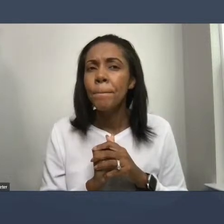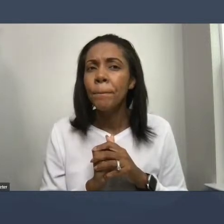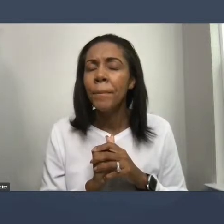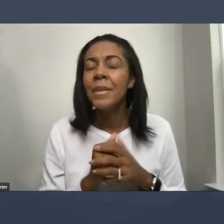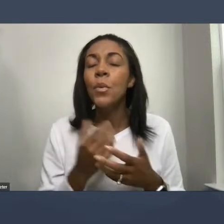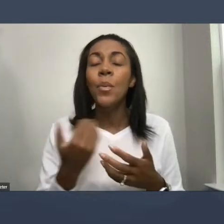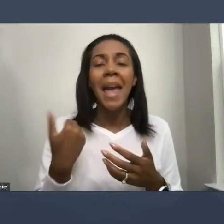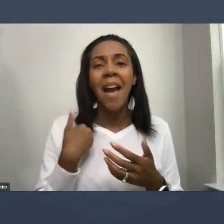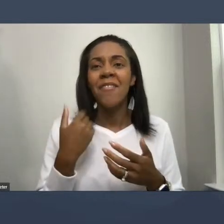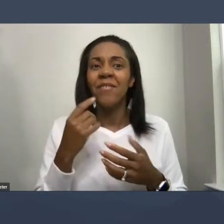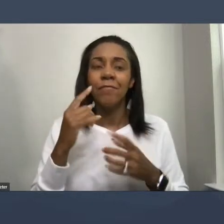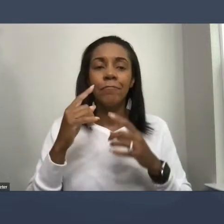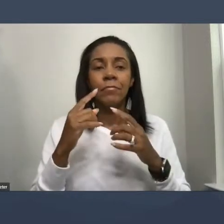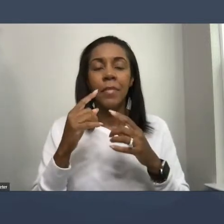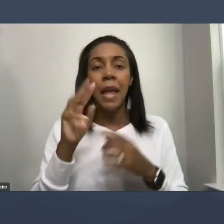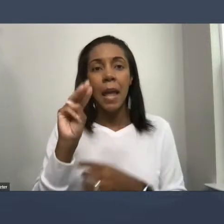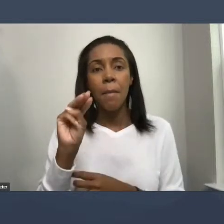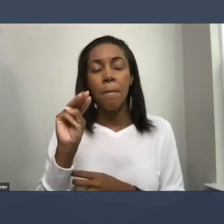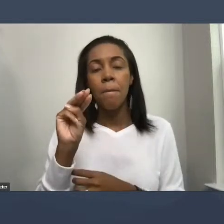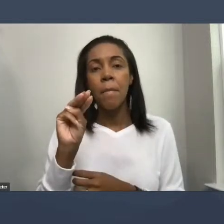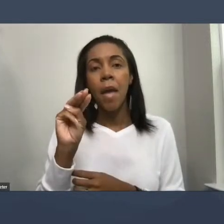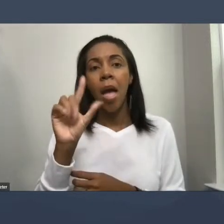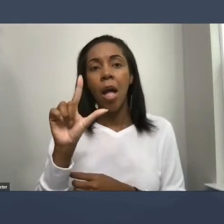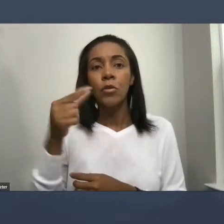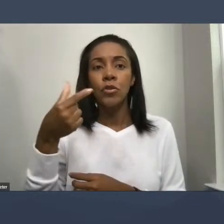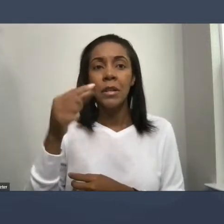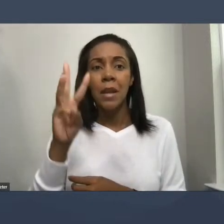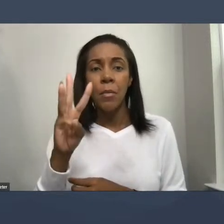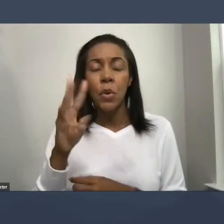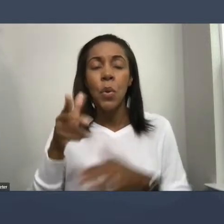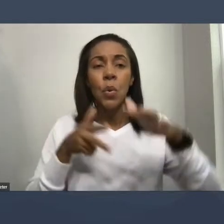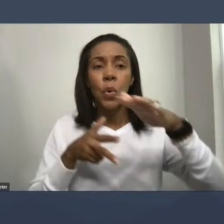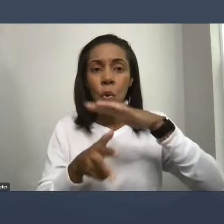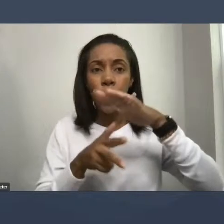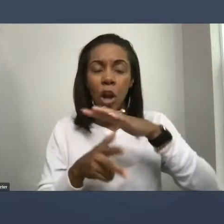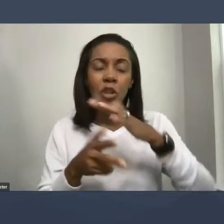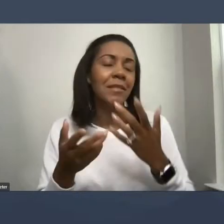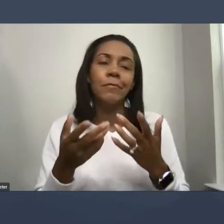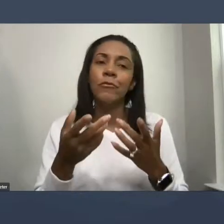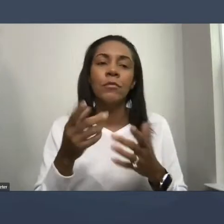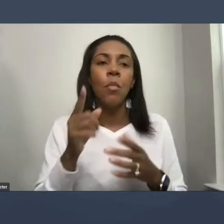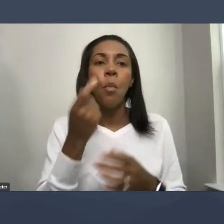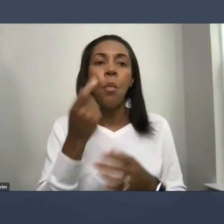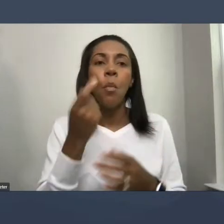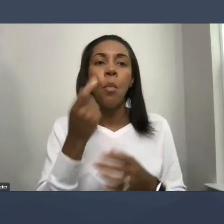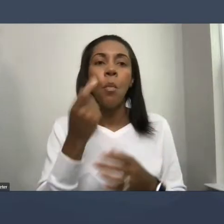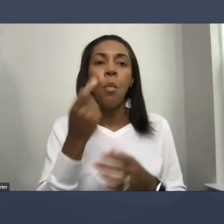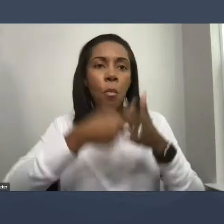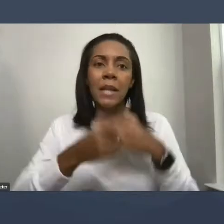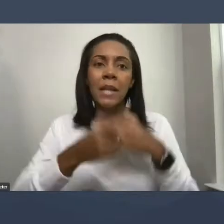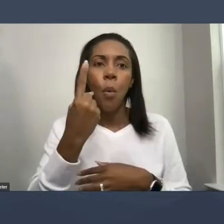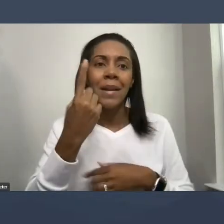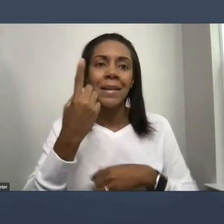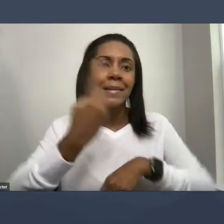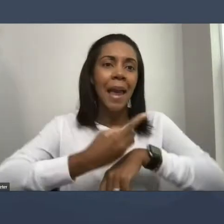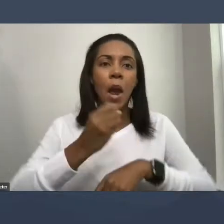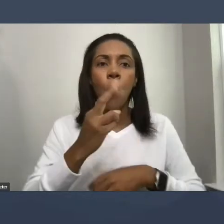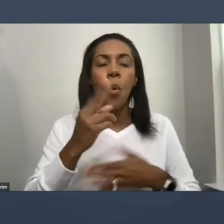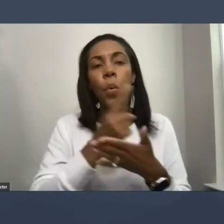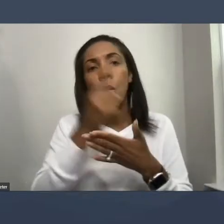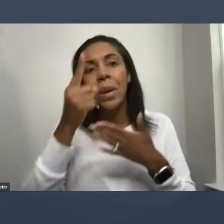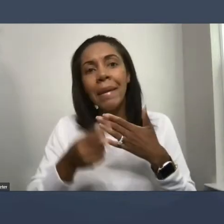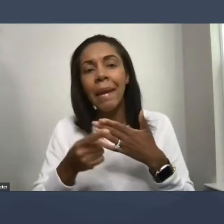various rates of like the MLGW garage and those kinds of things. Correct. Those are a flat fee for typically on a day, and the weekend rates are slightly